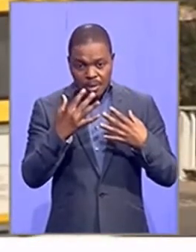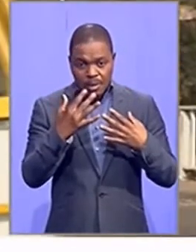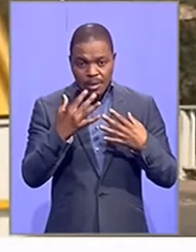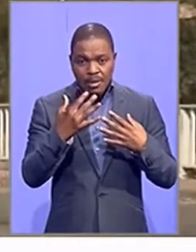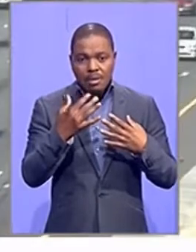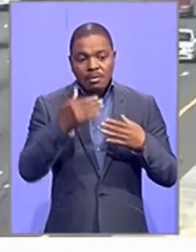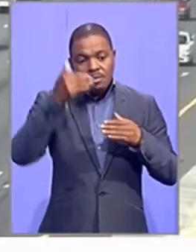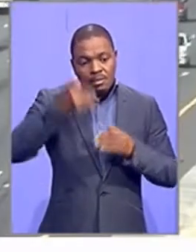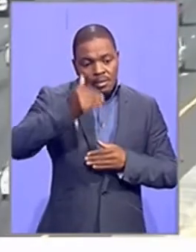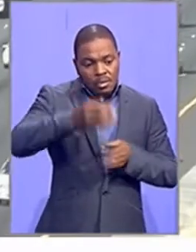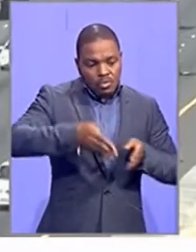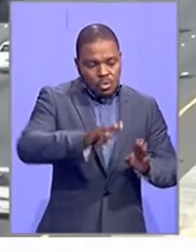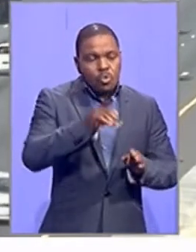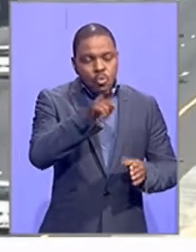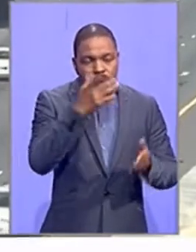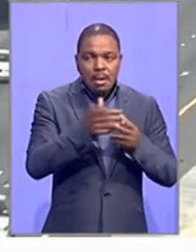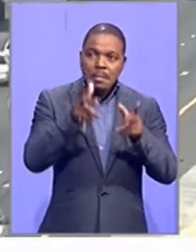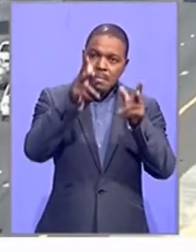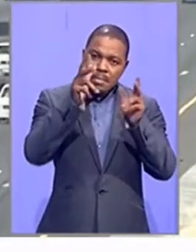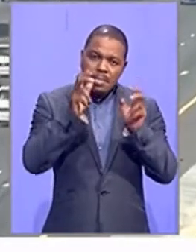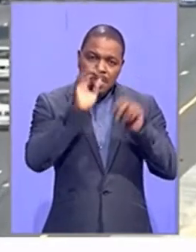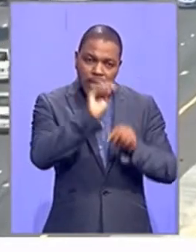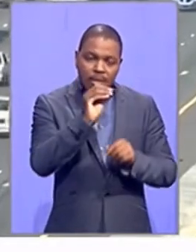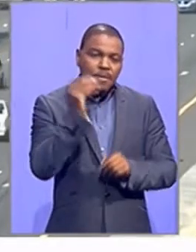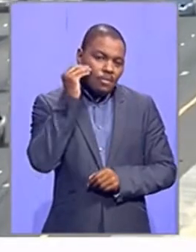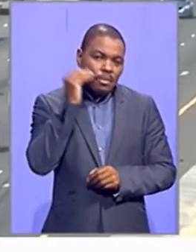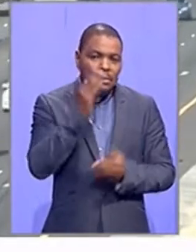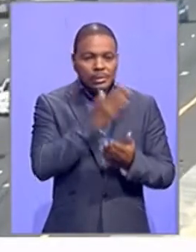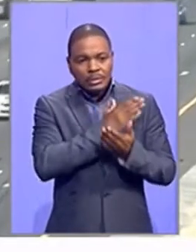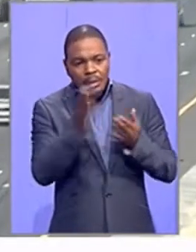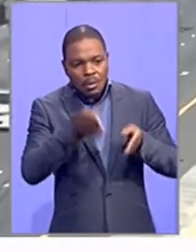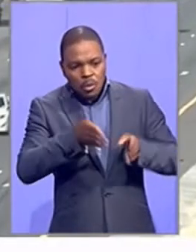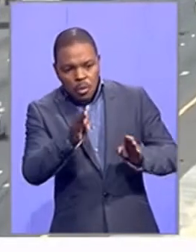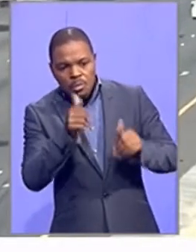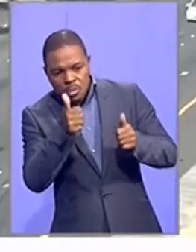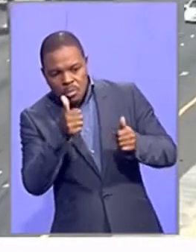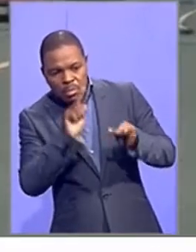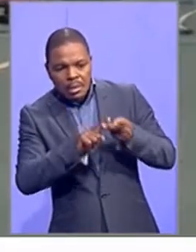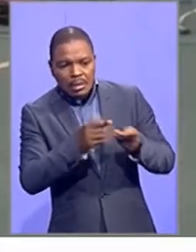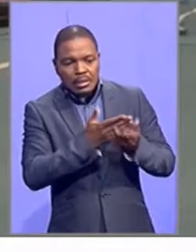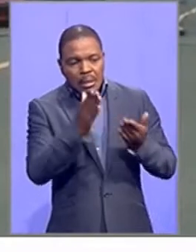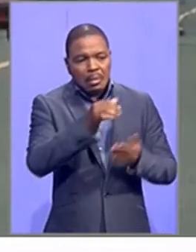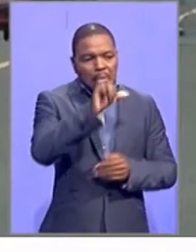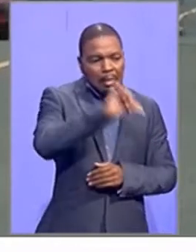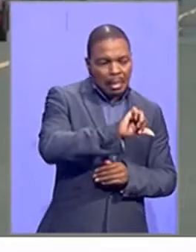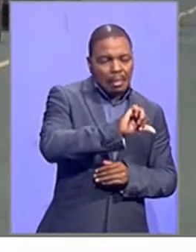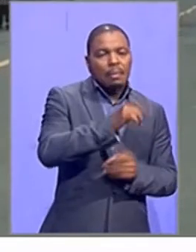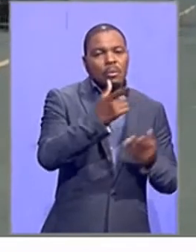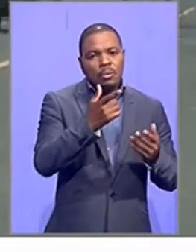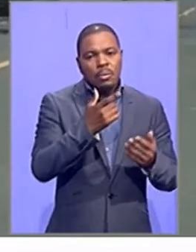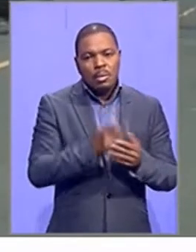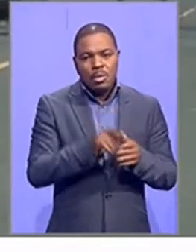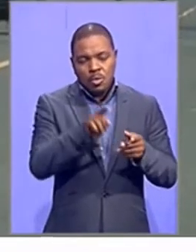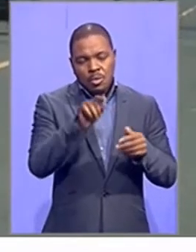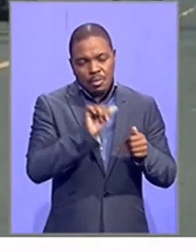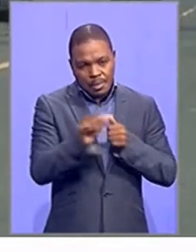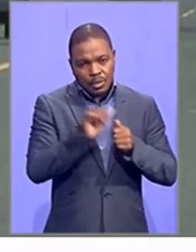tla ifumana hona mo tseleng gore other roads di tsamaya kapa di tsamaya so batho ba